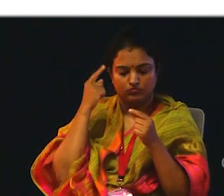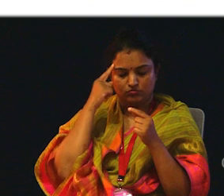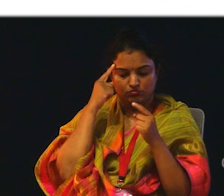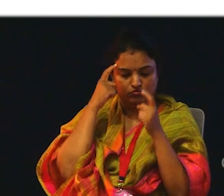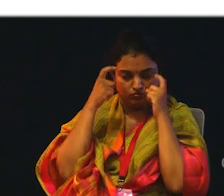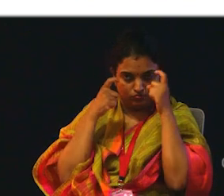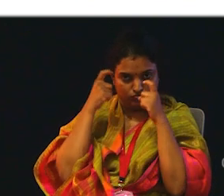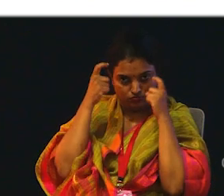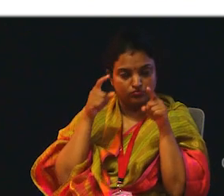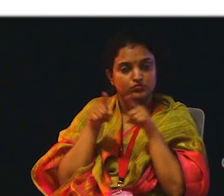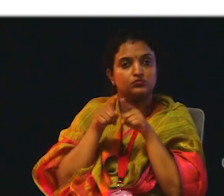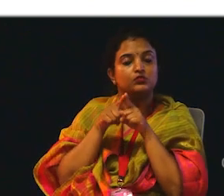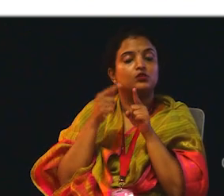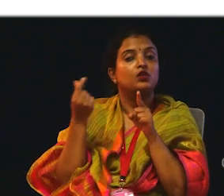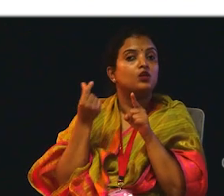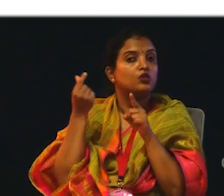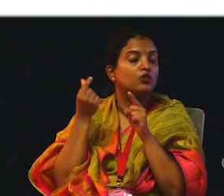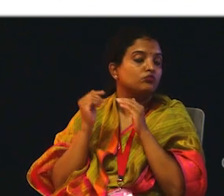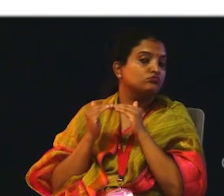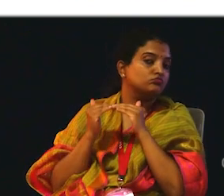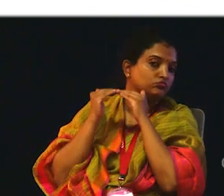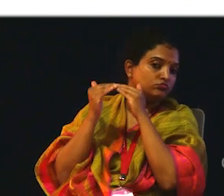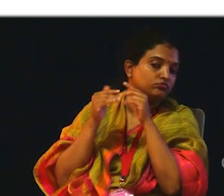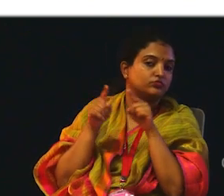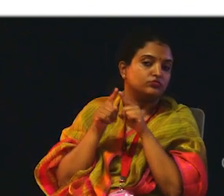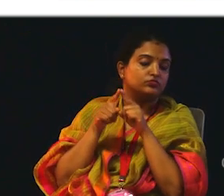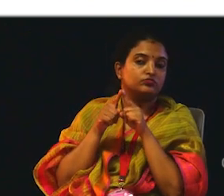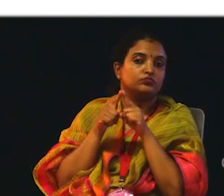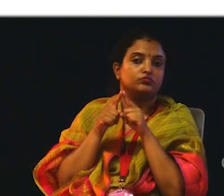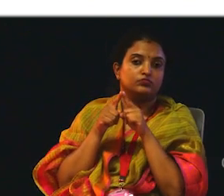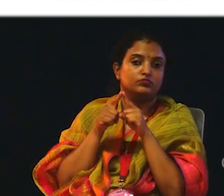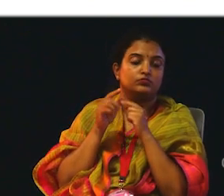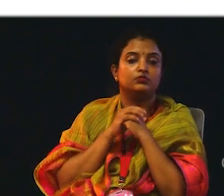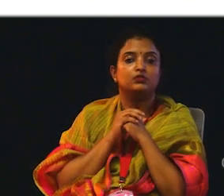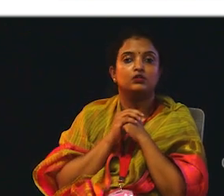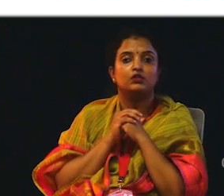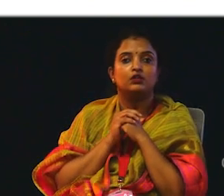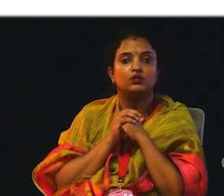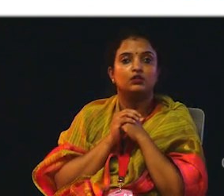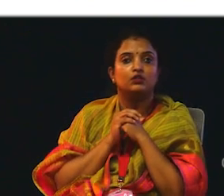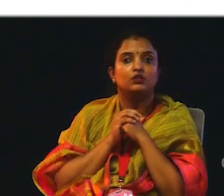critically and use higher order thinking skills.